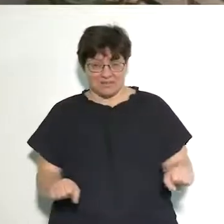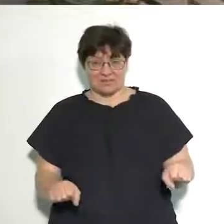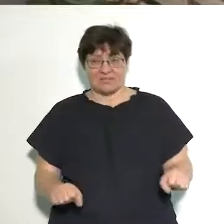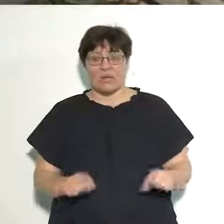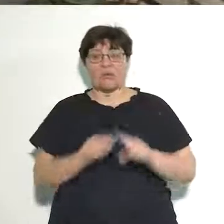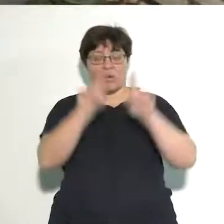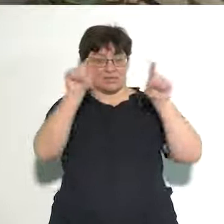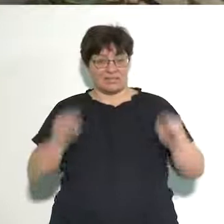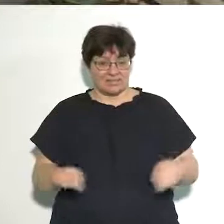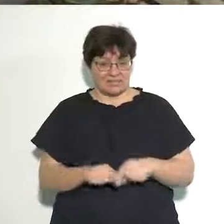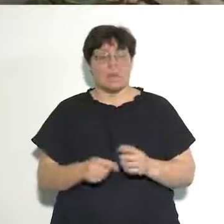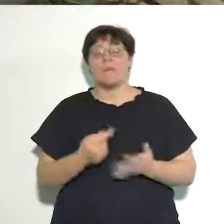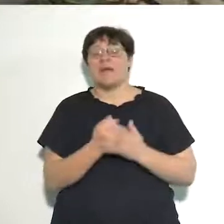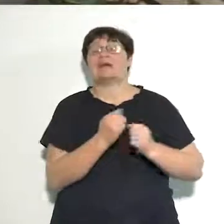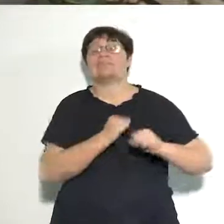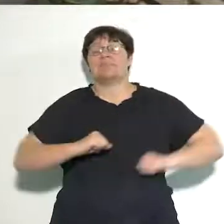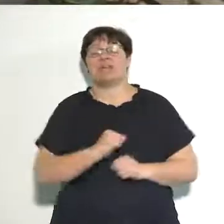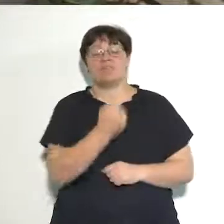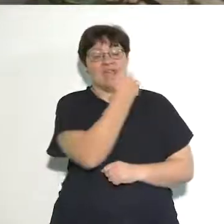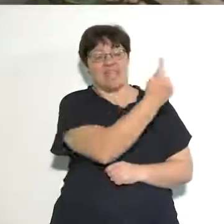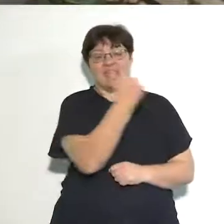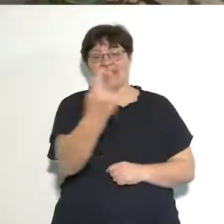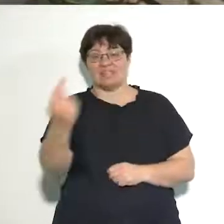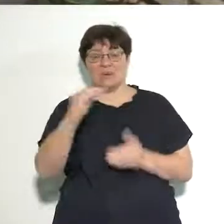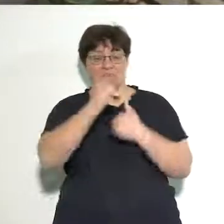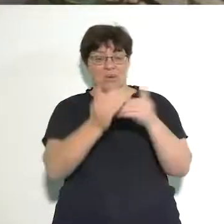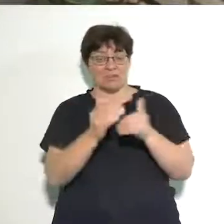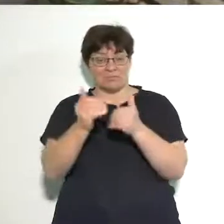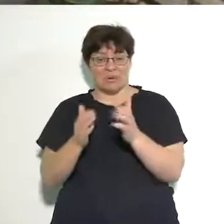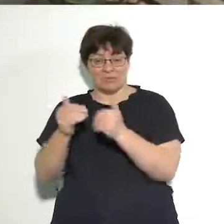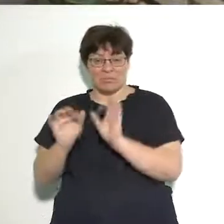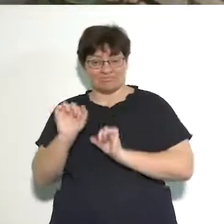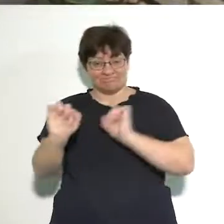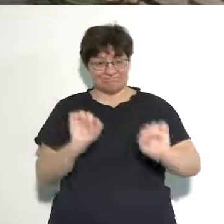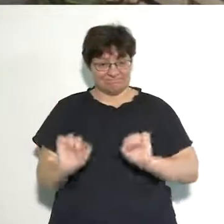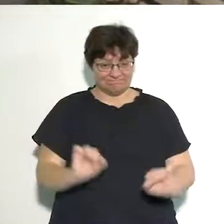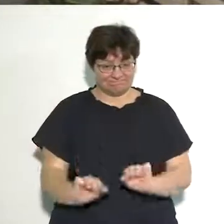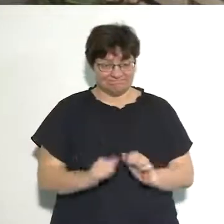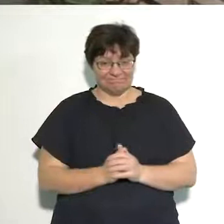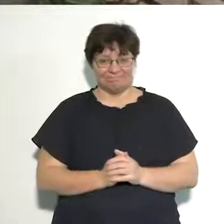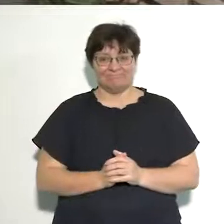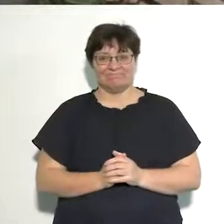to edge off your board and to make spaces so that each matchbox has an allocated space.